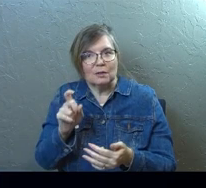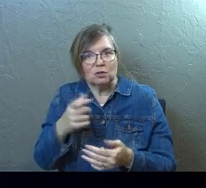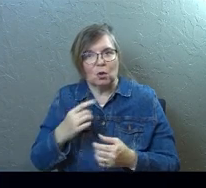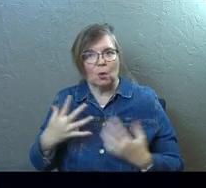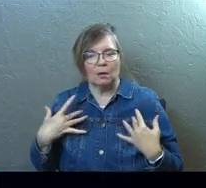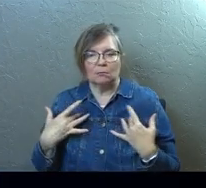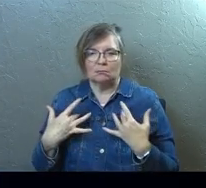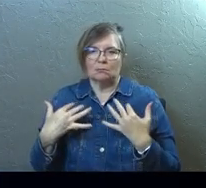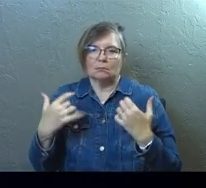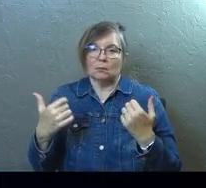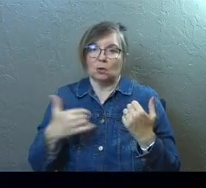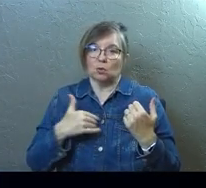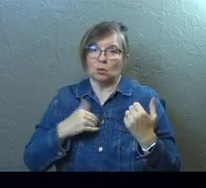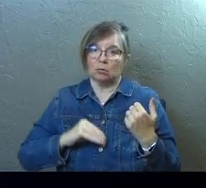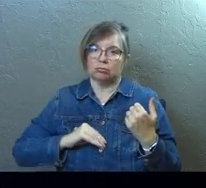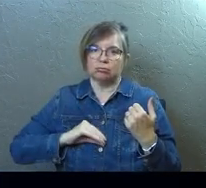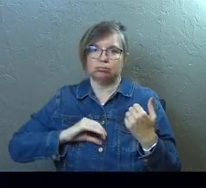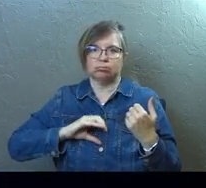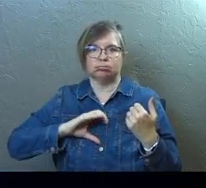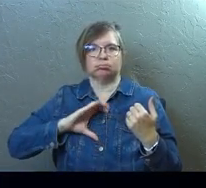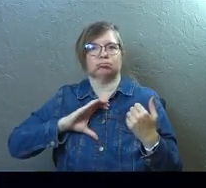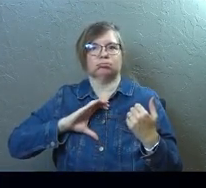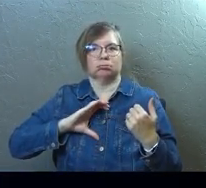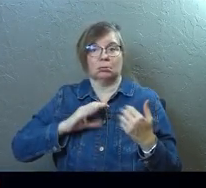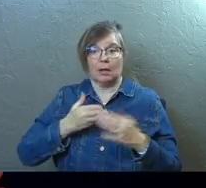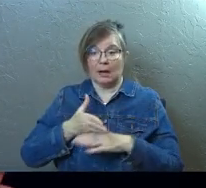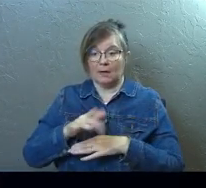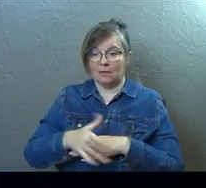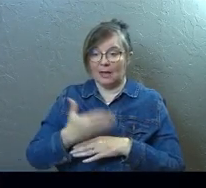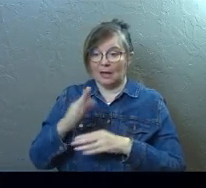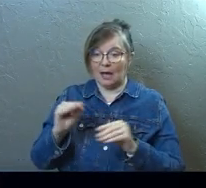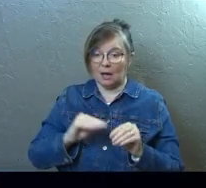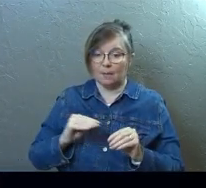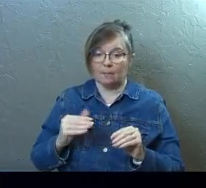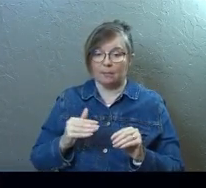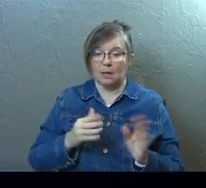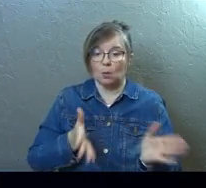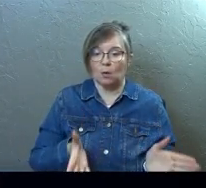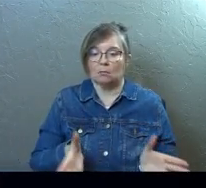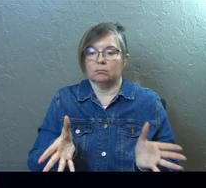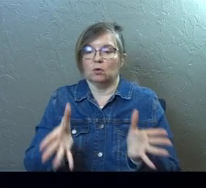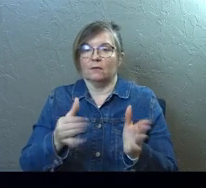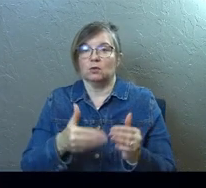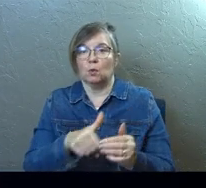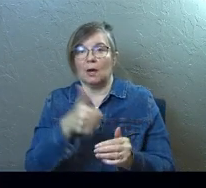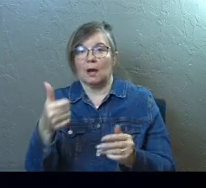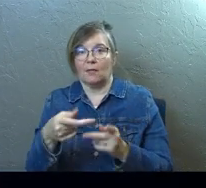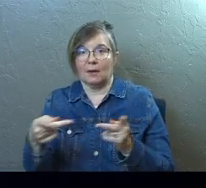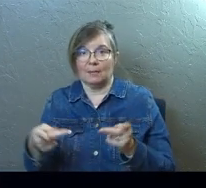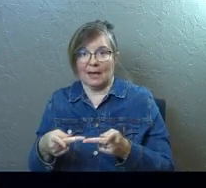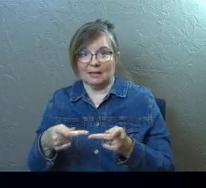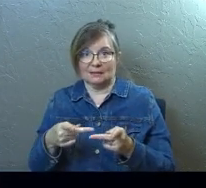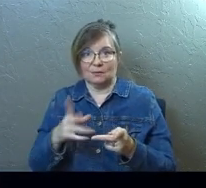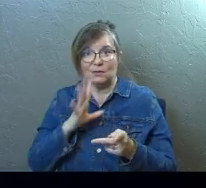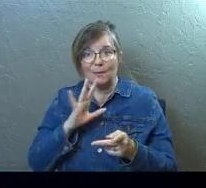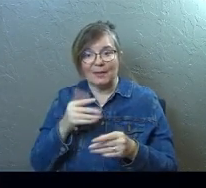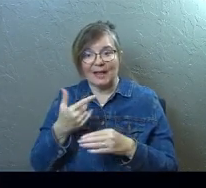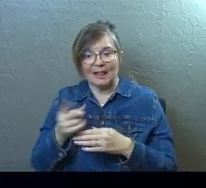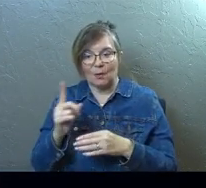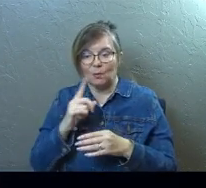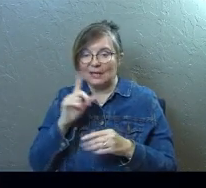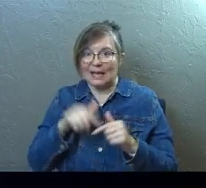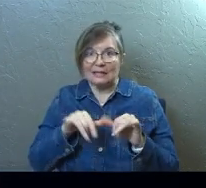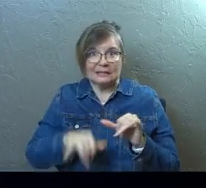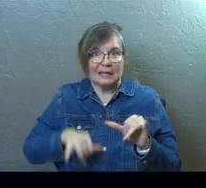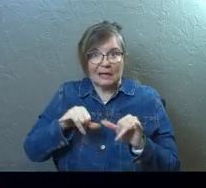it restores our soul. And then after that, God's got to move us onto another pasture. We talked about that last week. We got to get